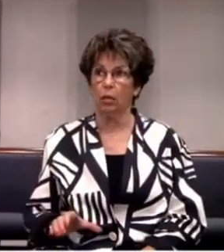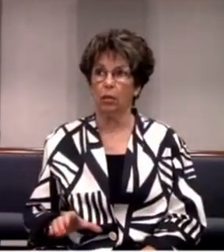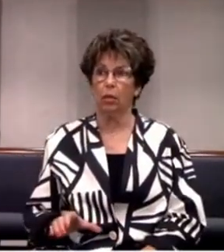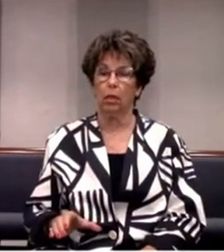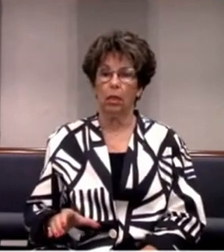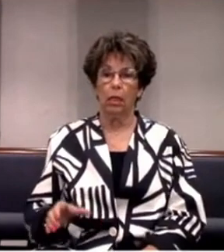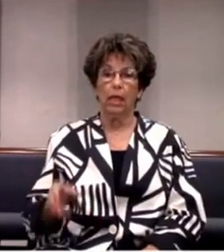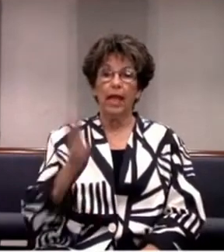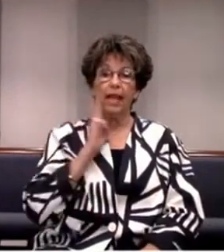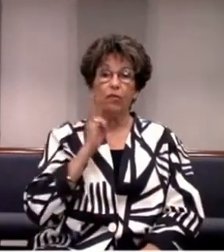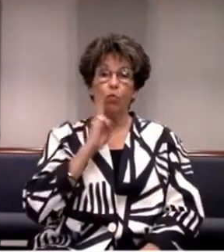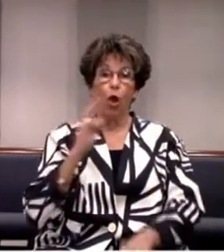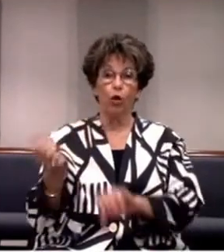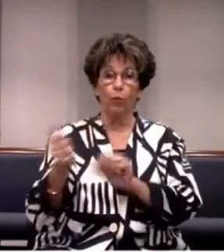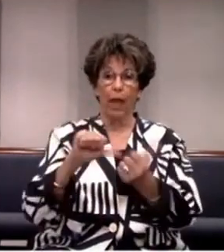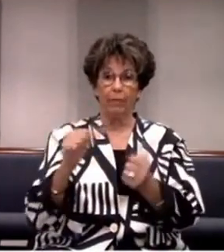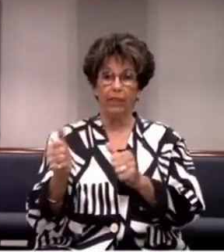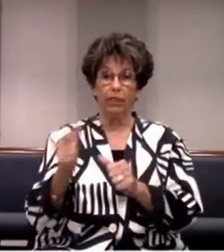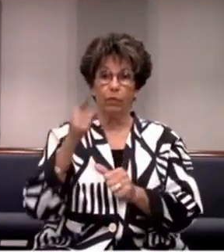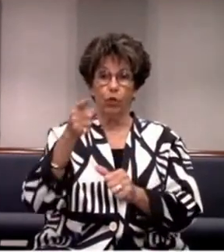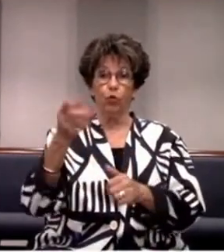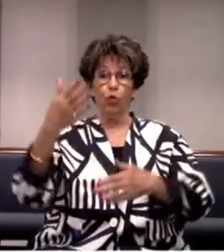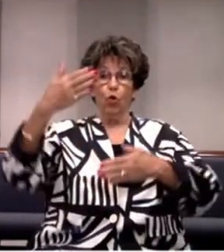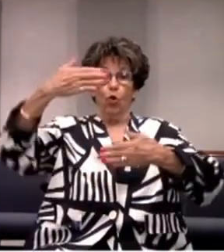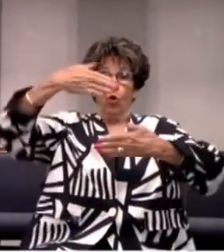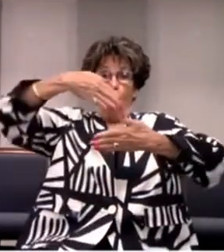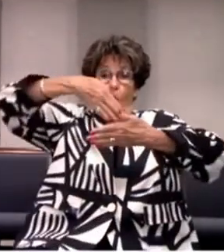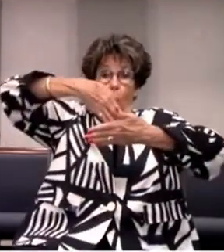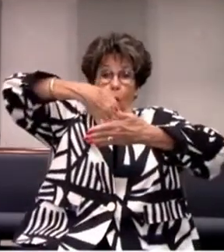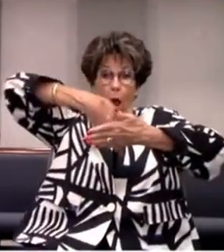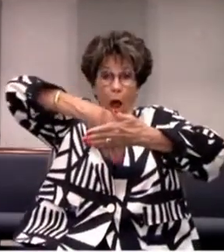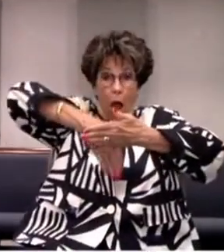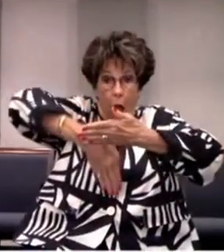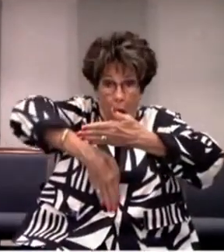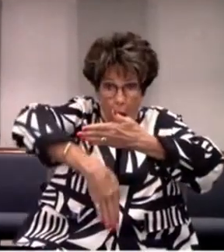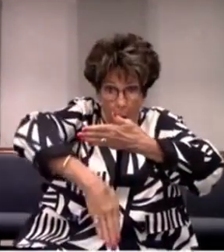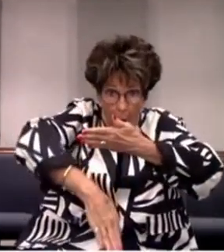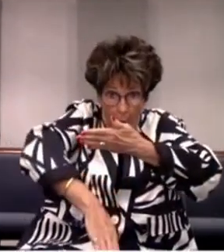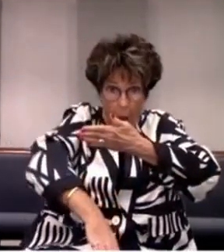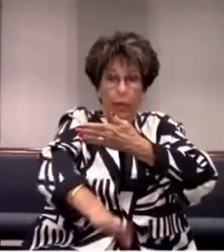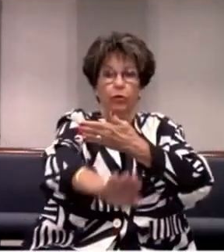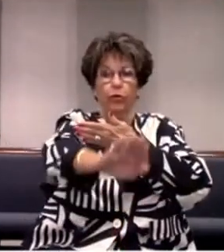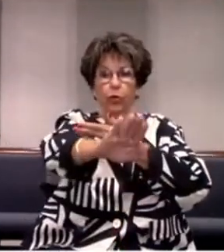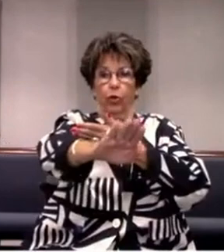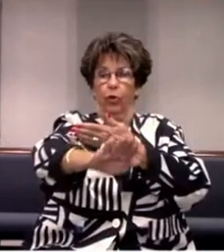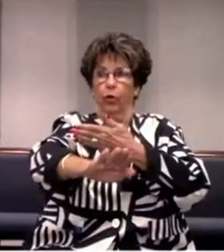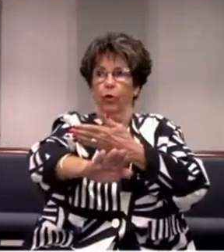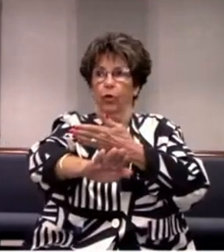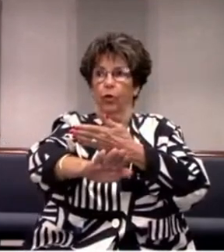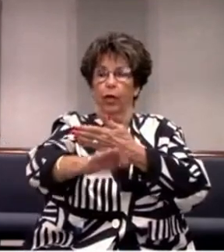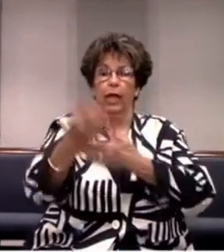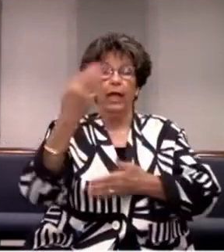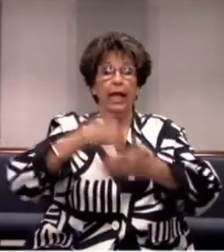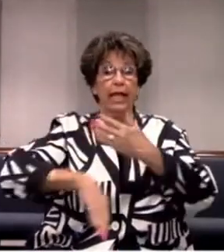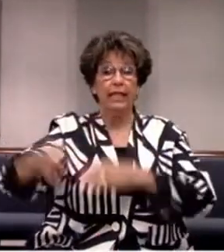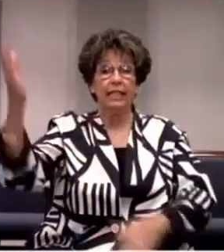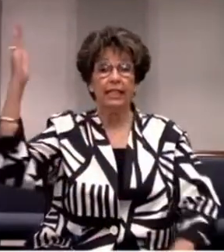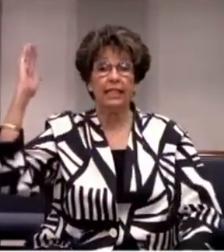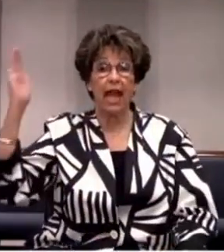immersed into the water as water baptism in